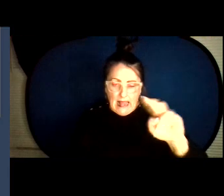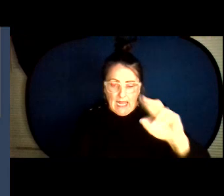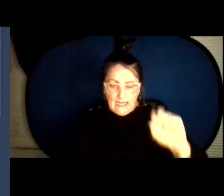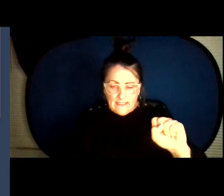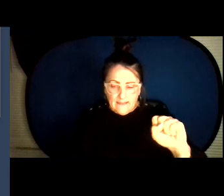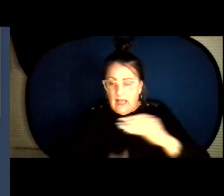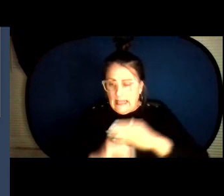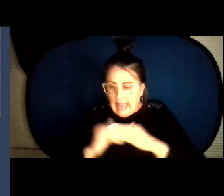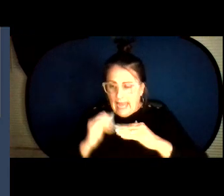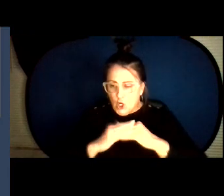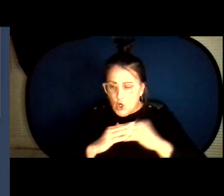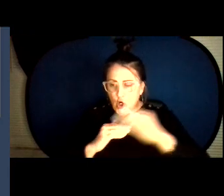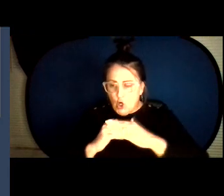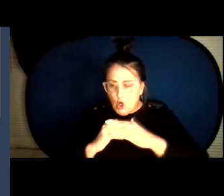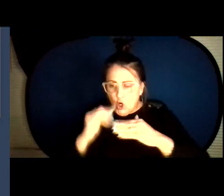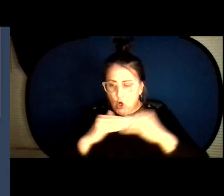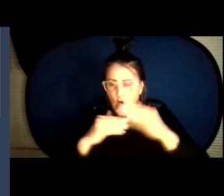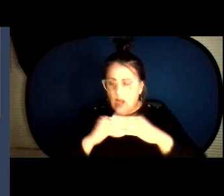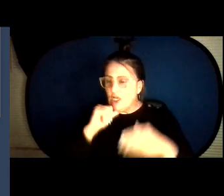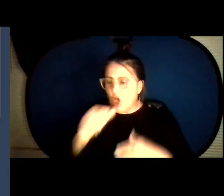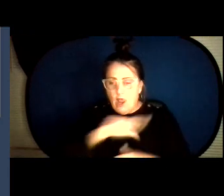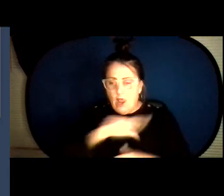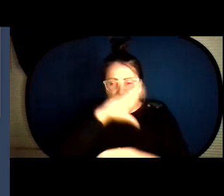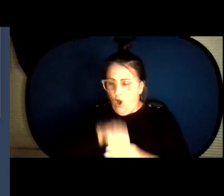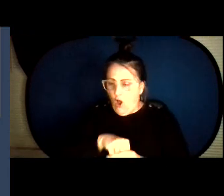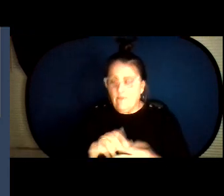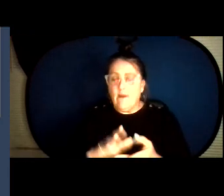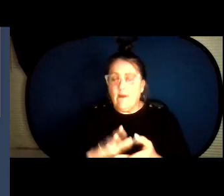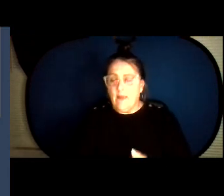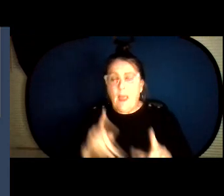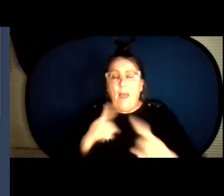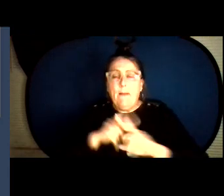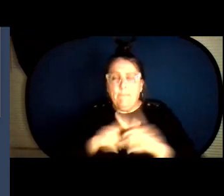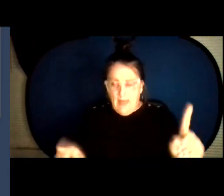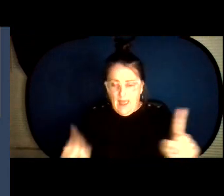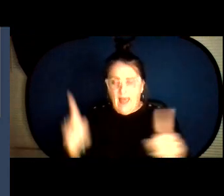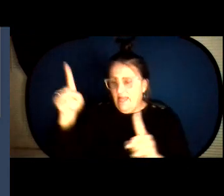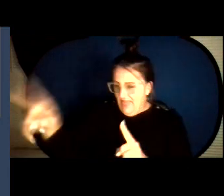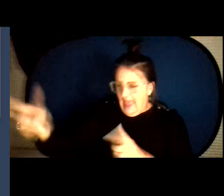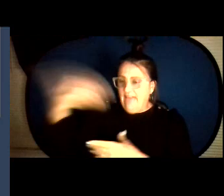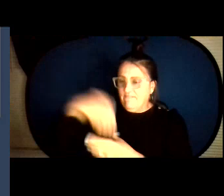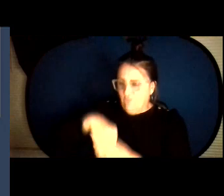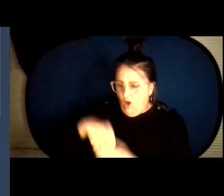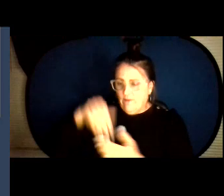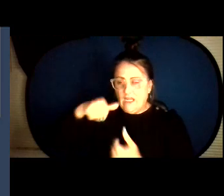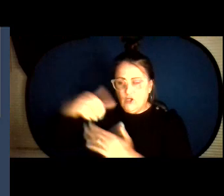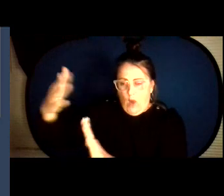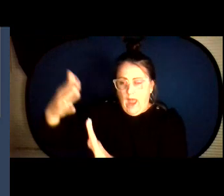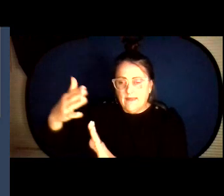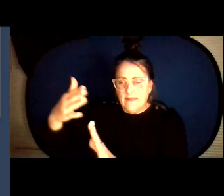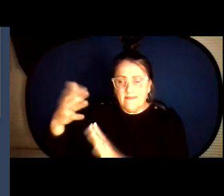with the risk assessment, but most of the time procurements involve risk assessments so that they address any